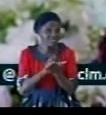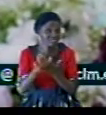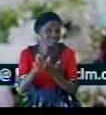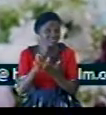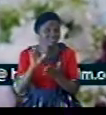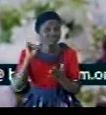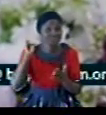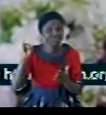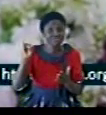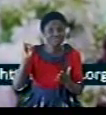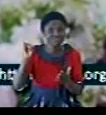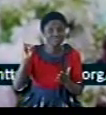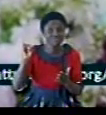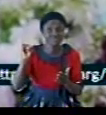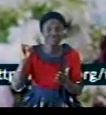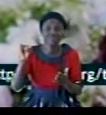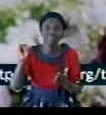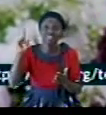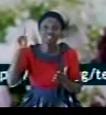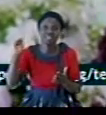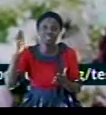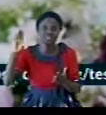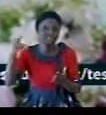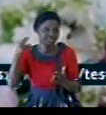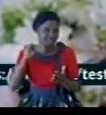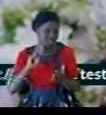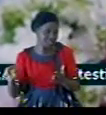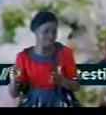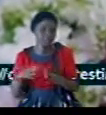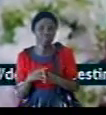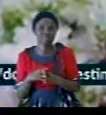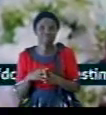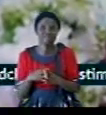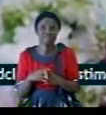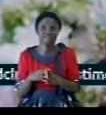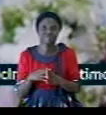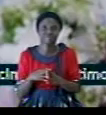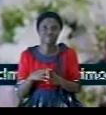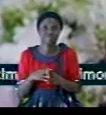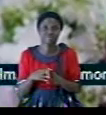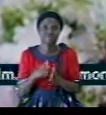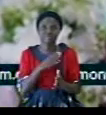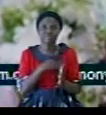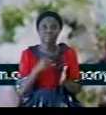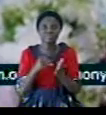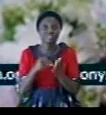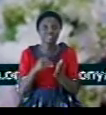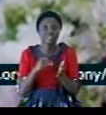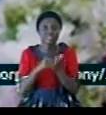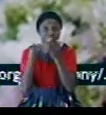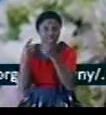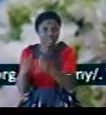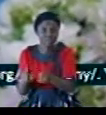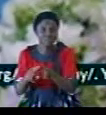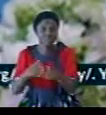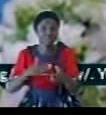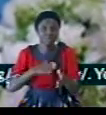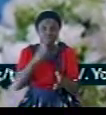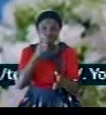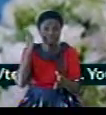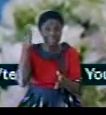each five minutes, the eyes will be scratching me. And it happened to my mom, happened to my siblings.